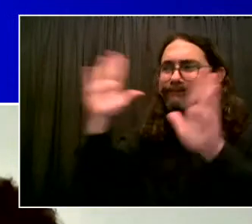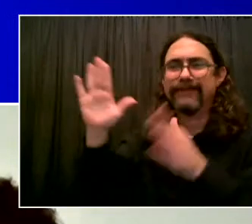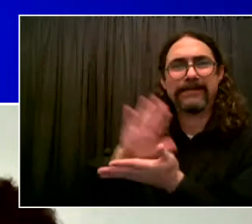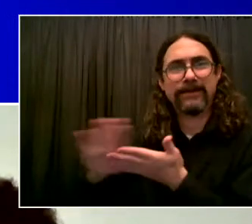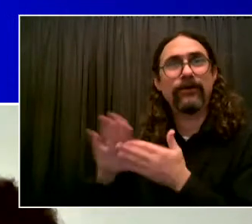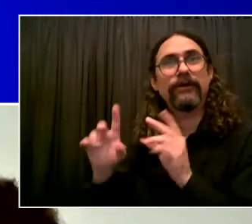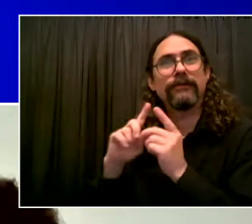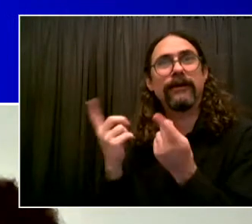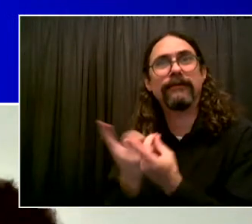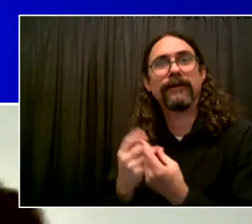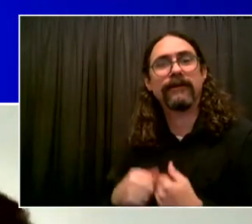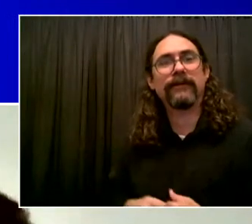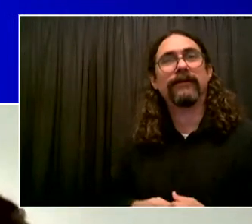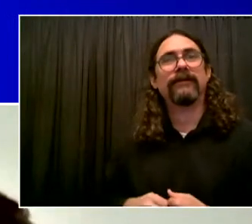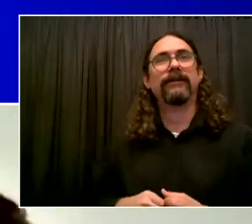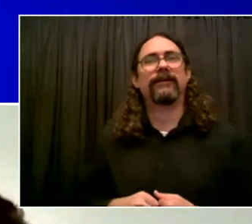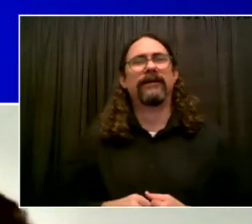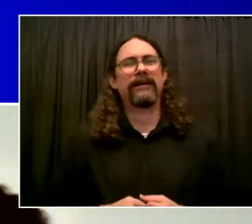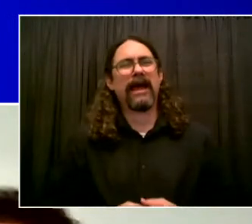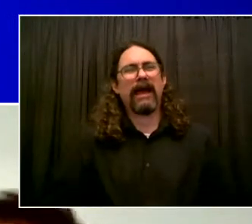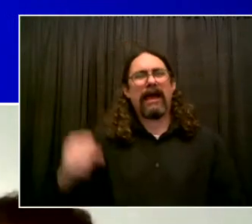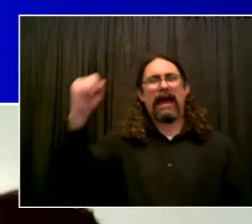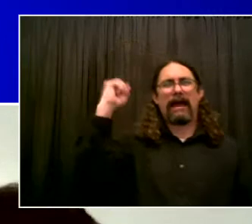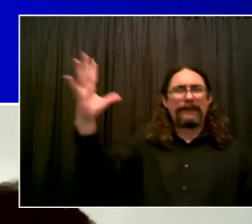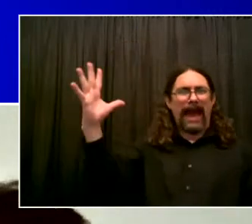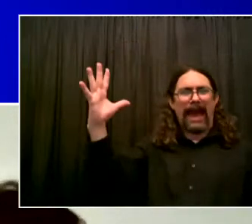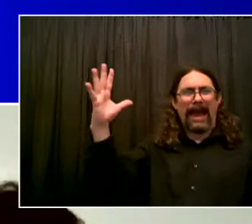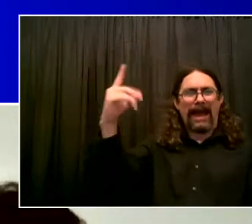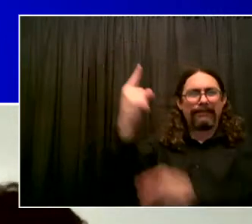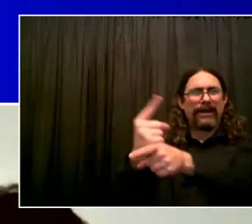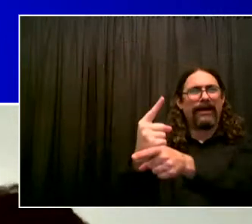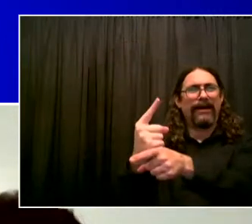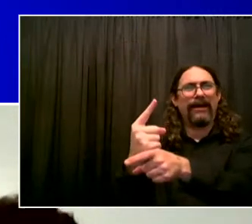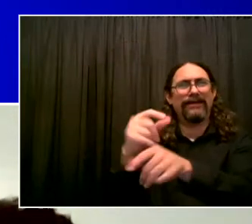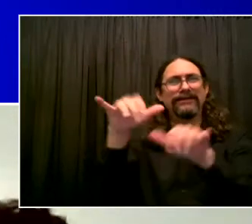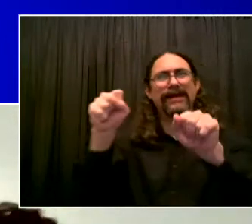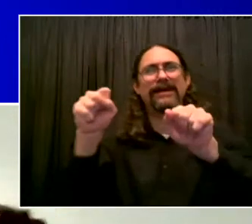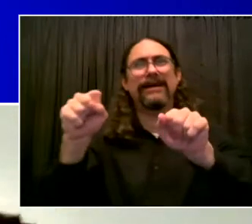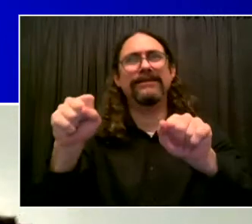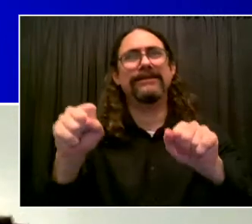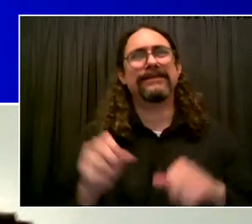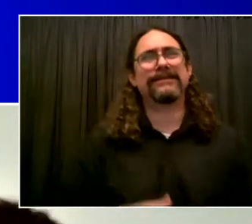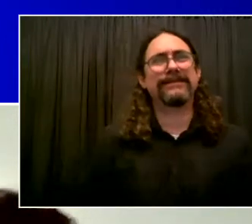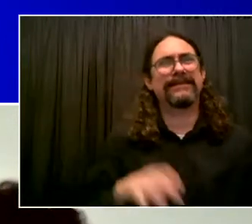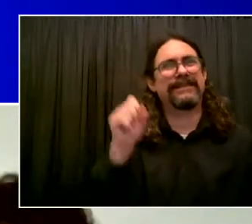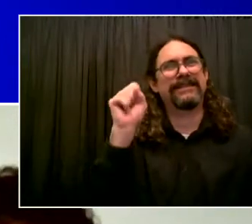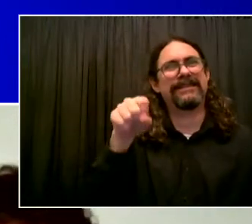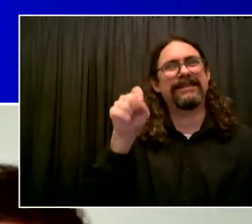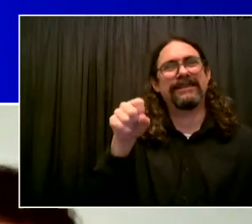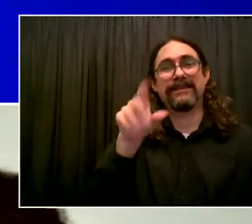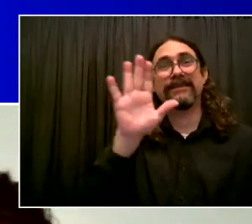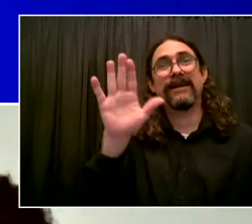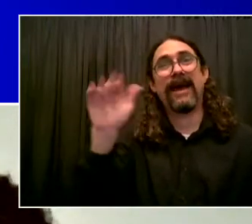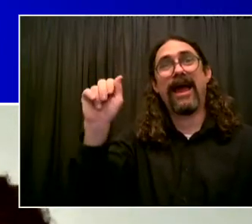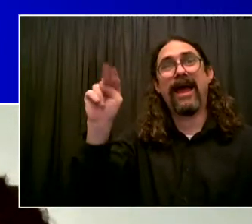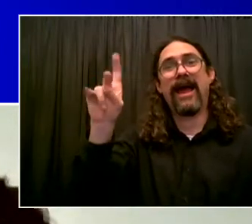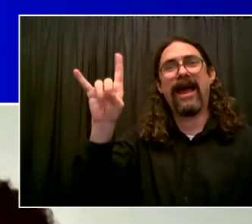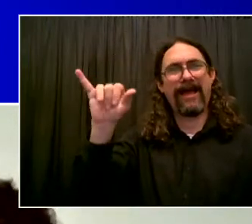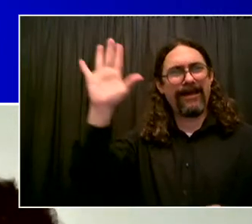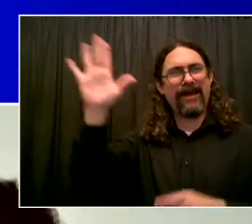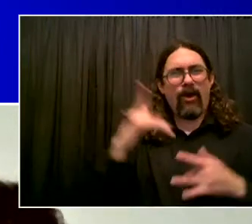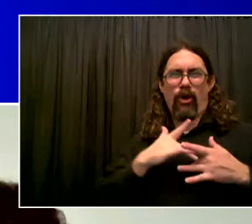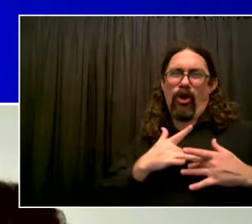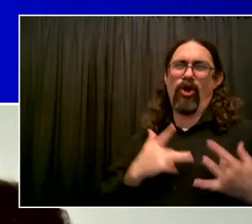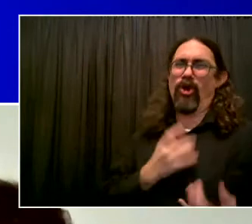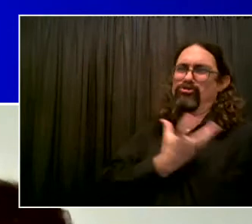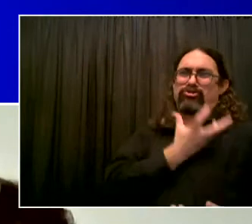Andy Slavitt, and you did your own thing there, Antonio. That was beautiful. A beautiful statement, passionate statement about the city and what we